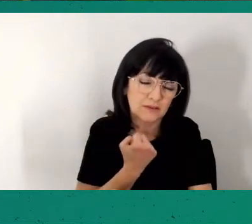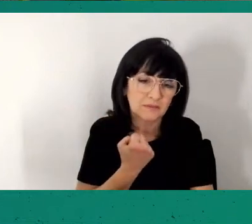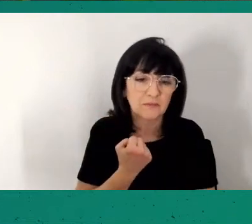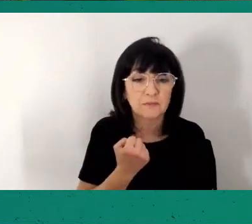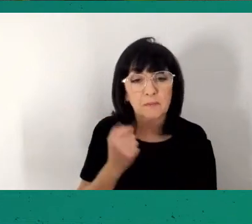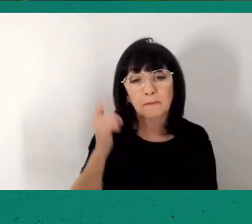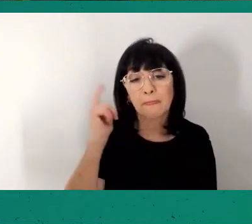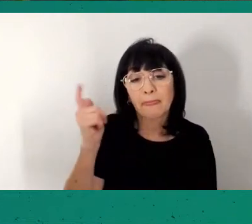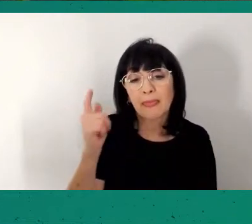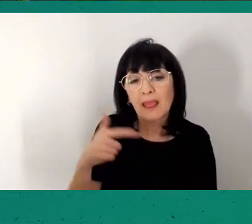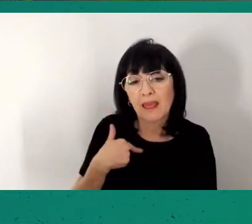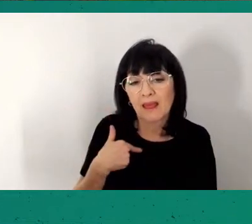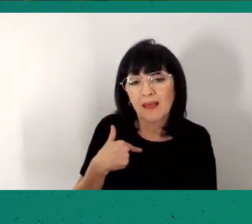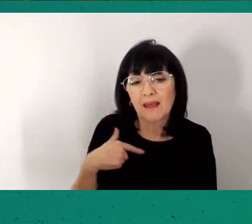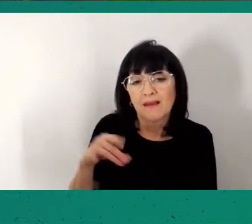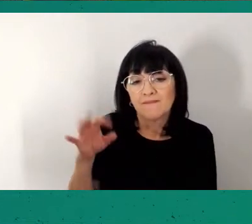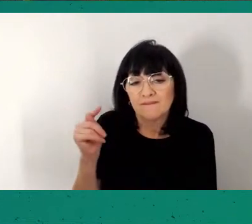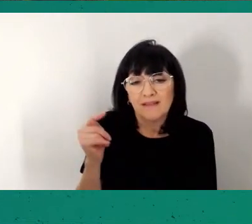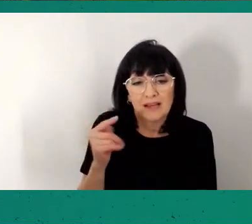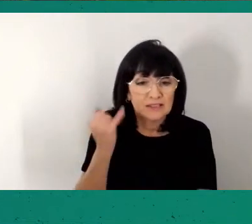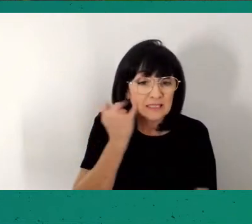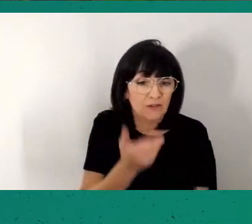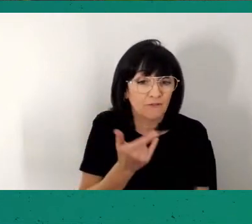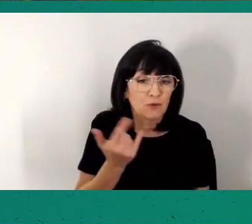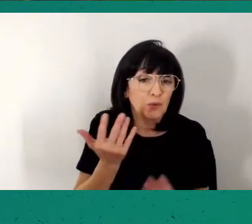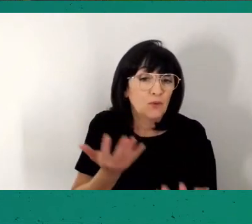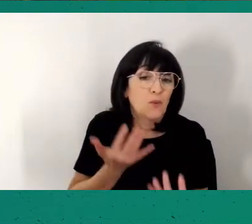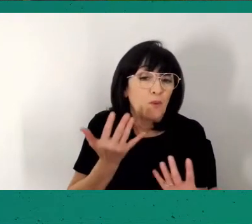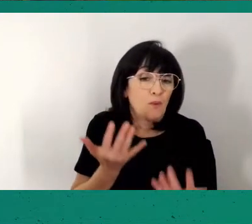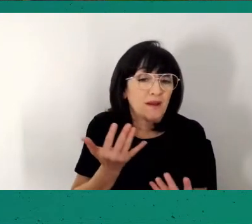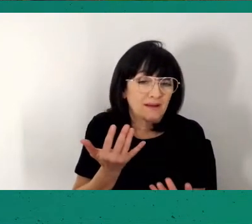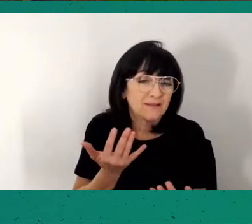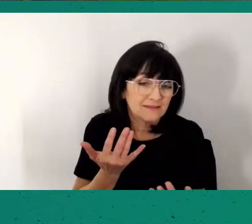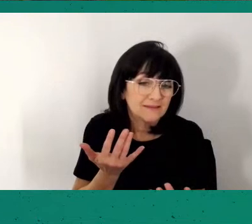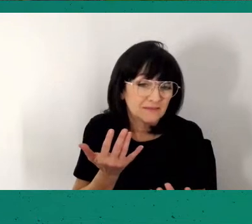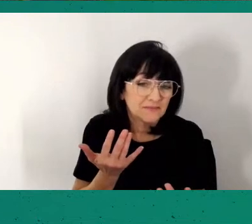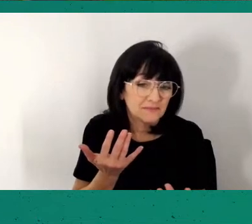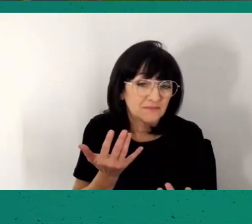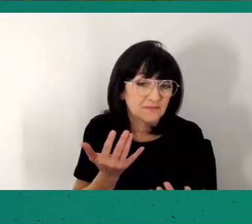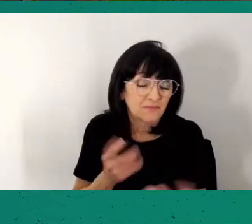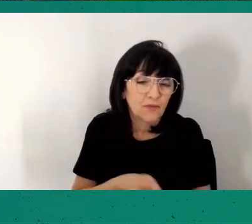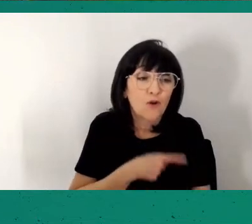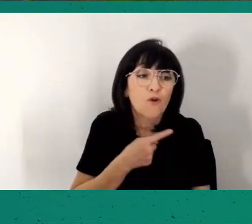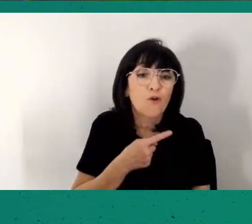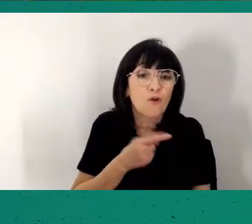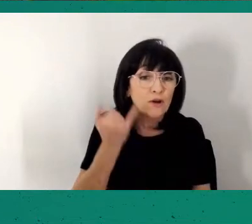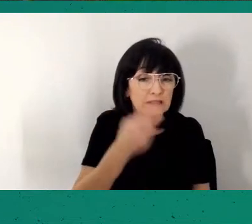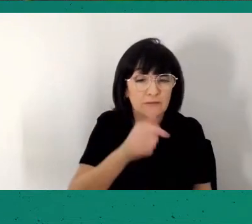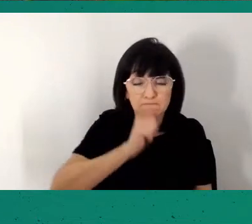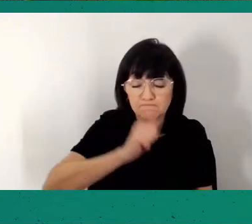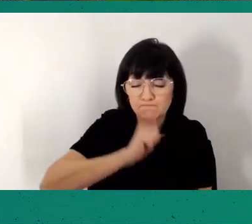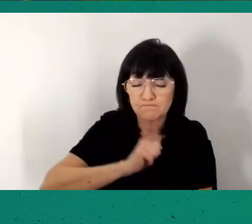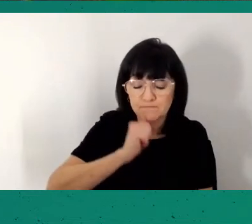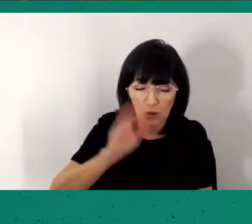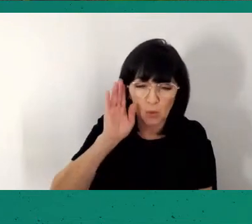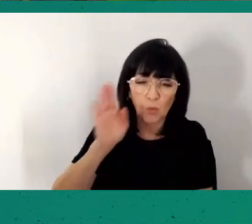if you wait long enough and don't get too excited, better things will come your way.